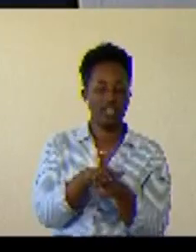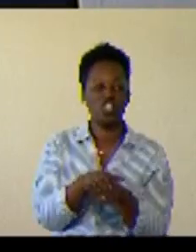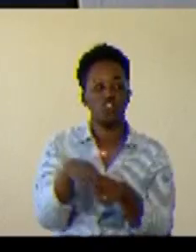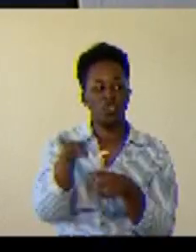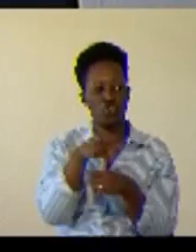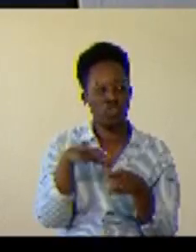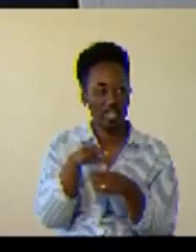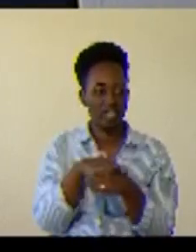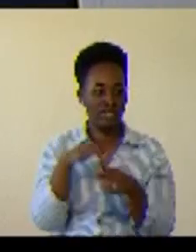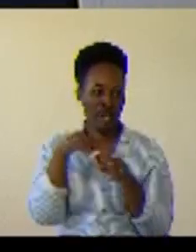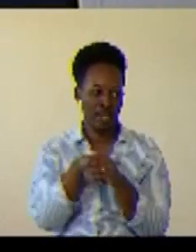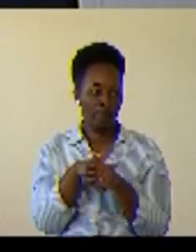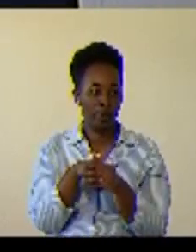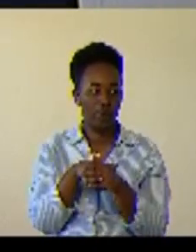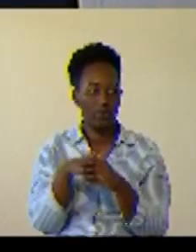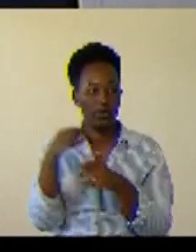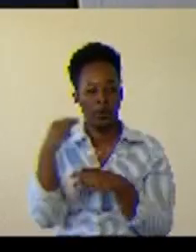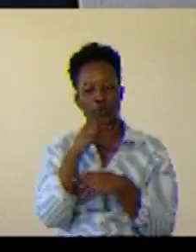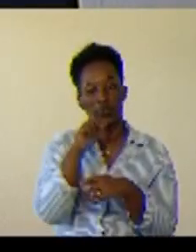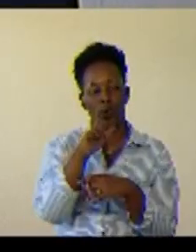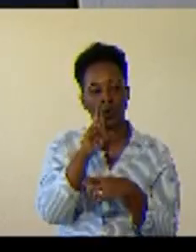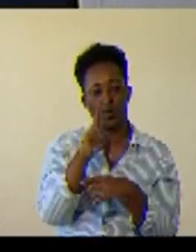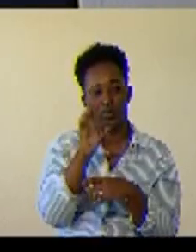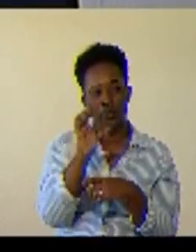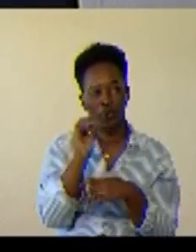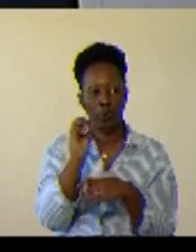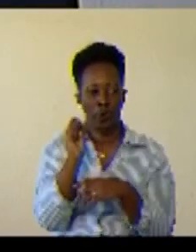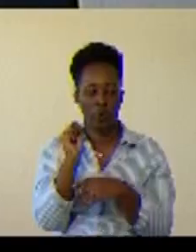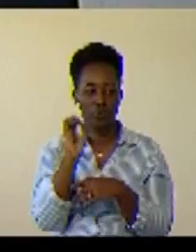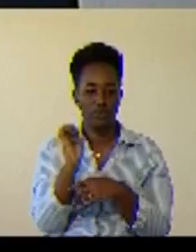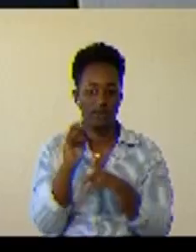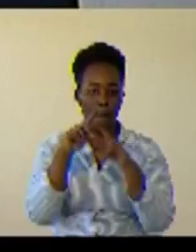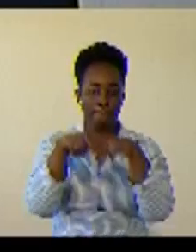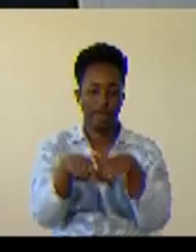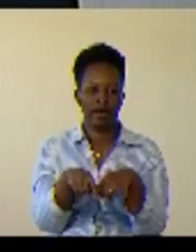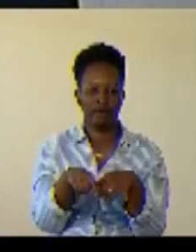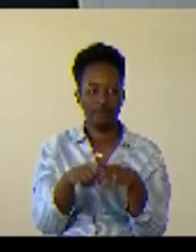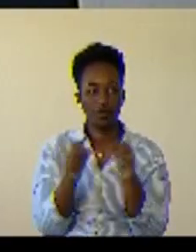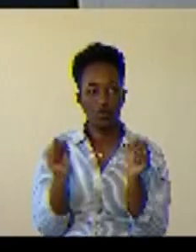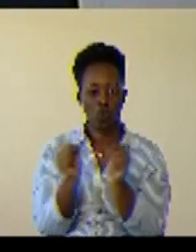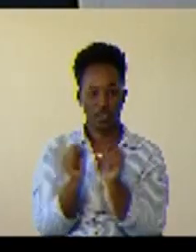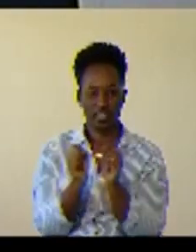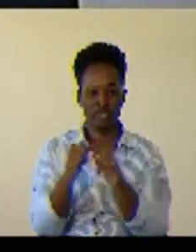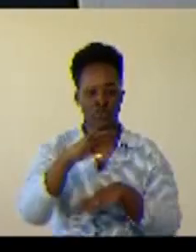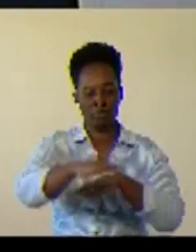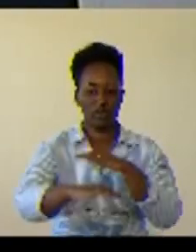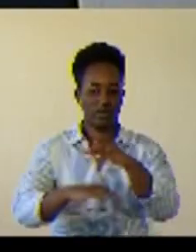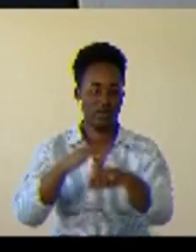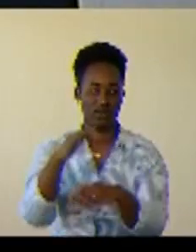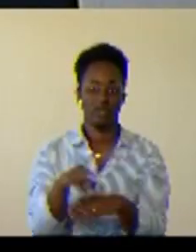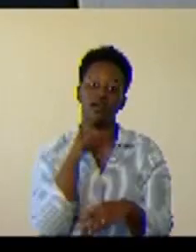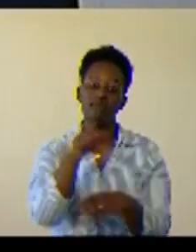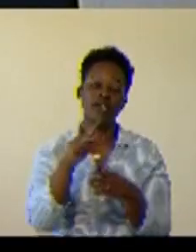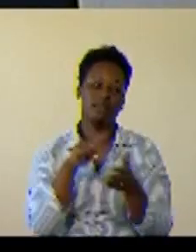by condensation process. The process how these polysaccharides are formed by the process of condensation process. So it means